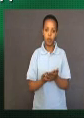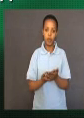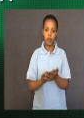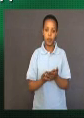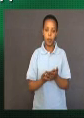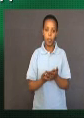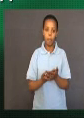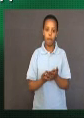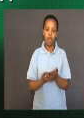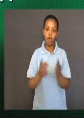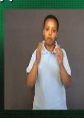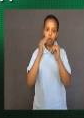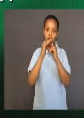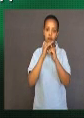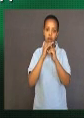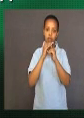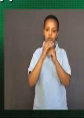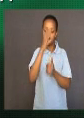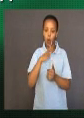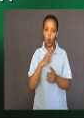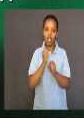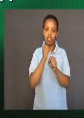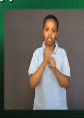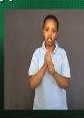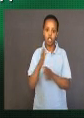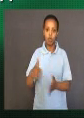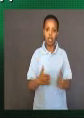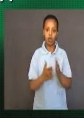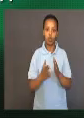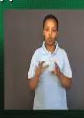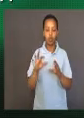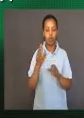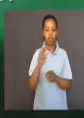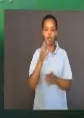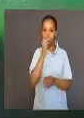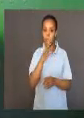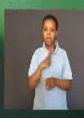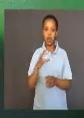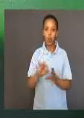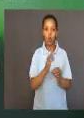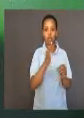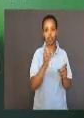the creation of the human soul.